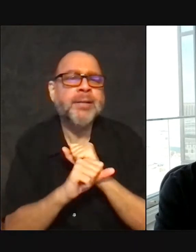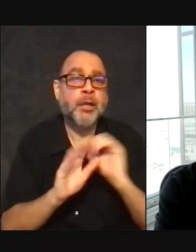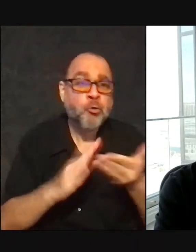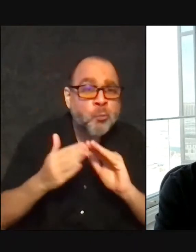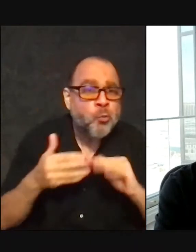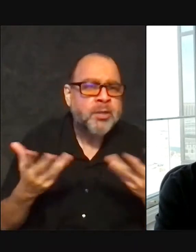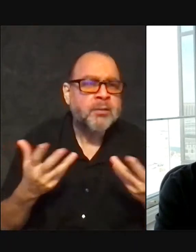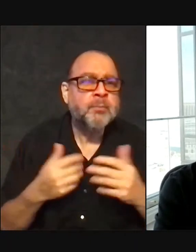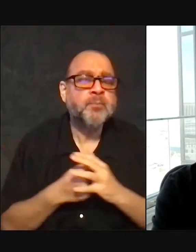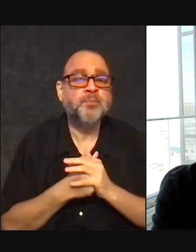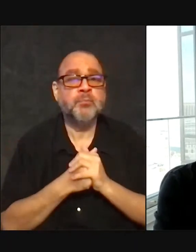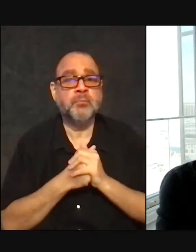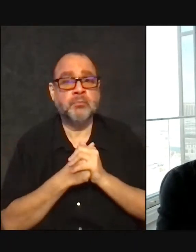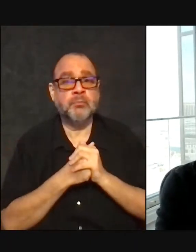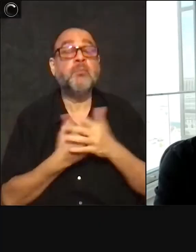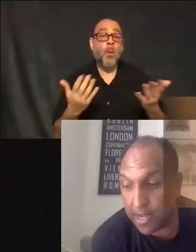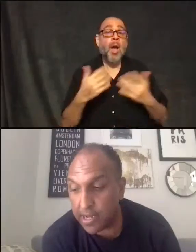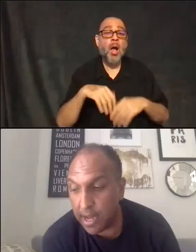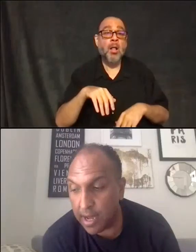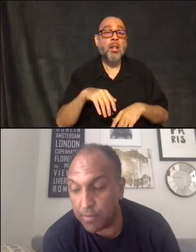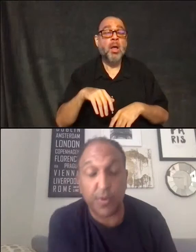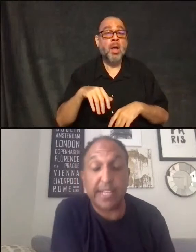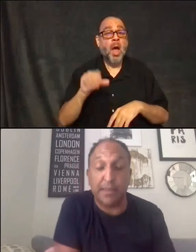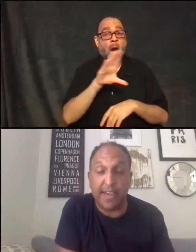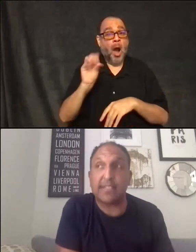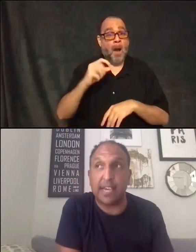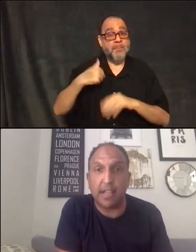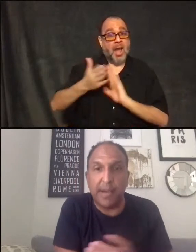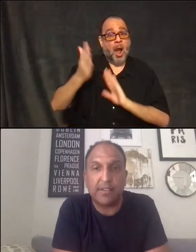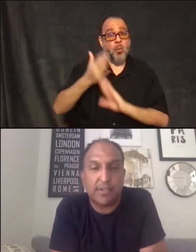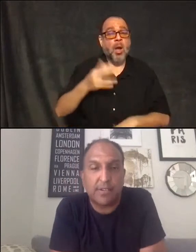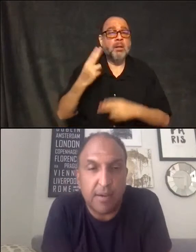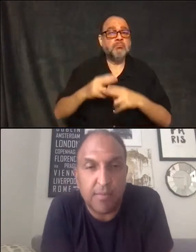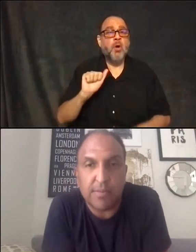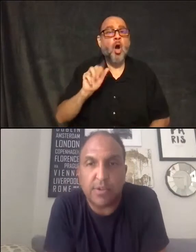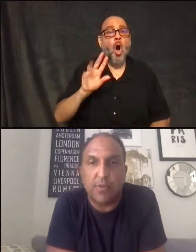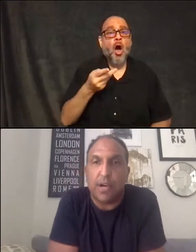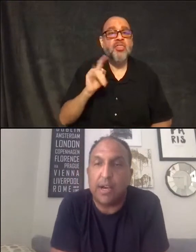Yeah, so Authenticated Ventures, which is the firm that I run, so we ended up investing in Clubhouse.